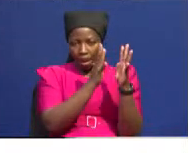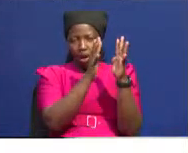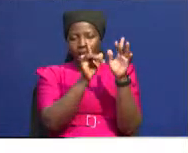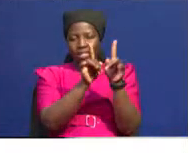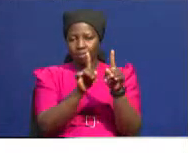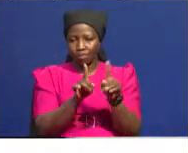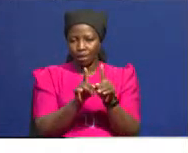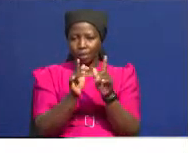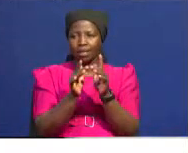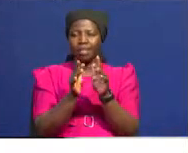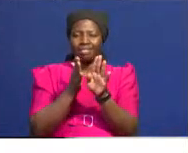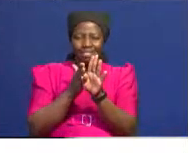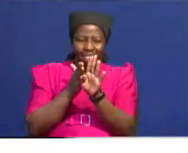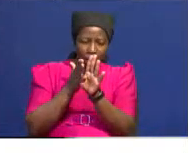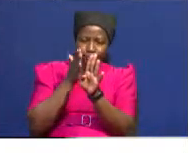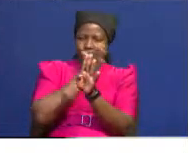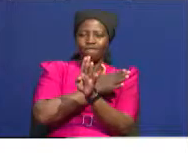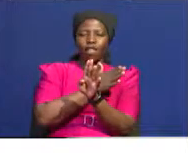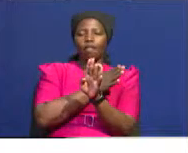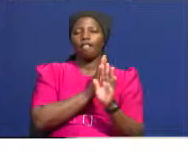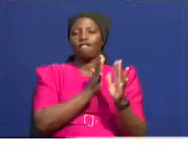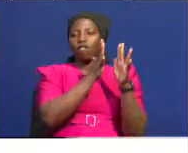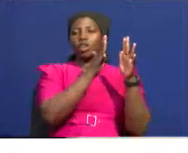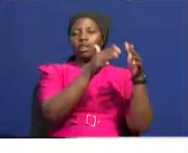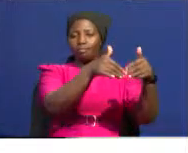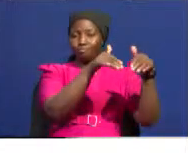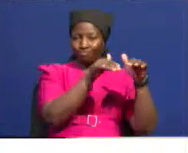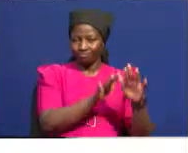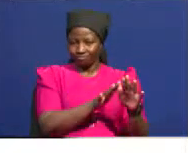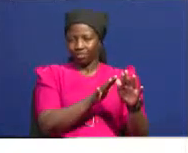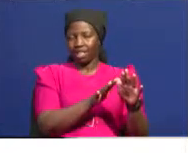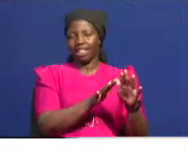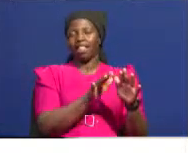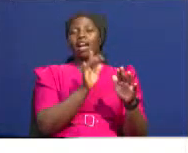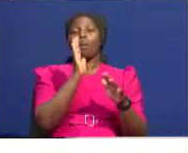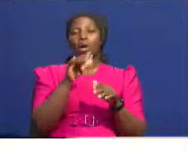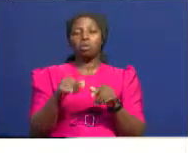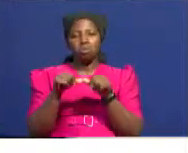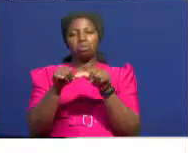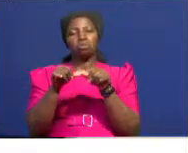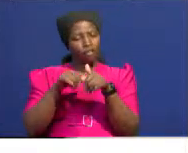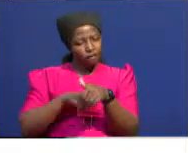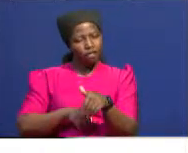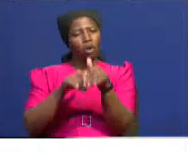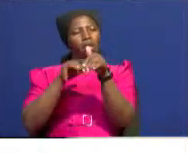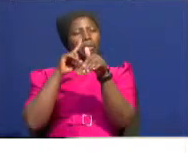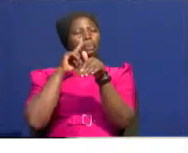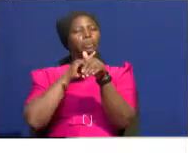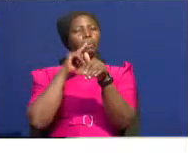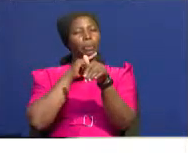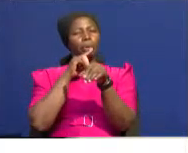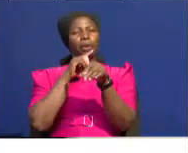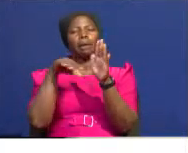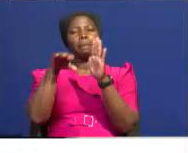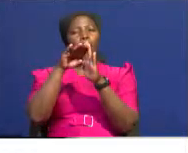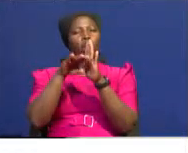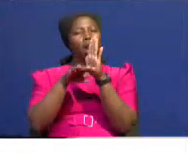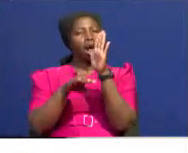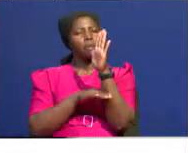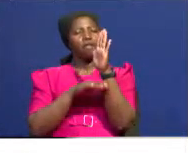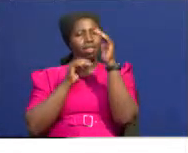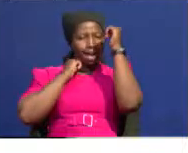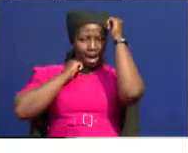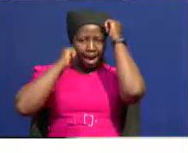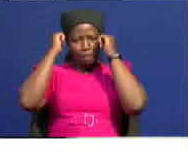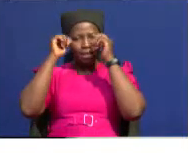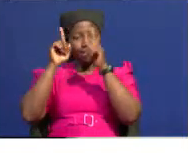funeral service will be conducted in strict adherence to military protocols as well as the wishes of the fallen